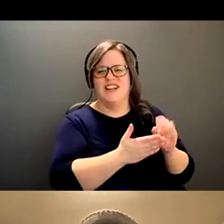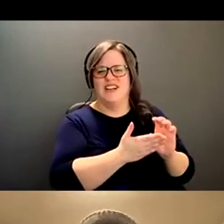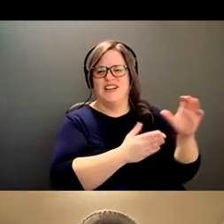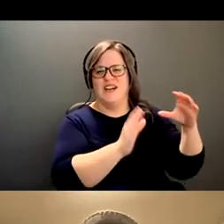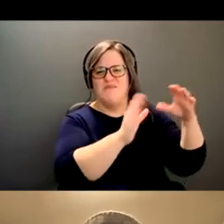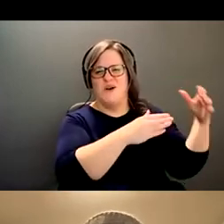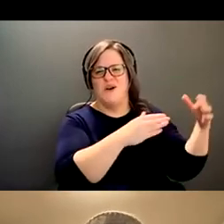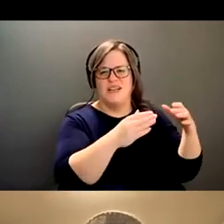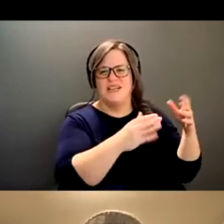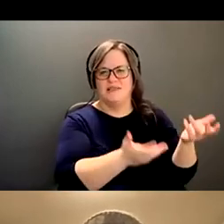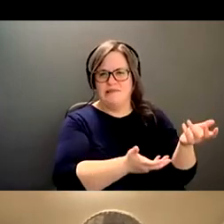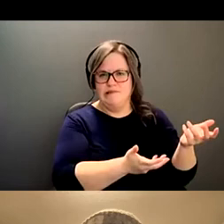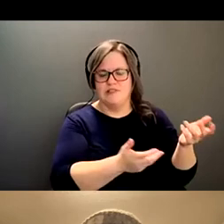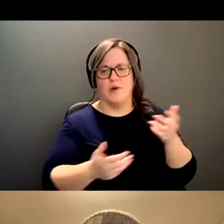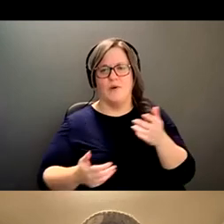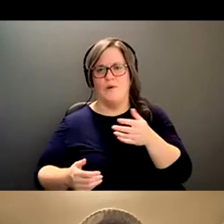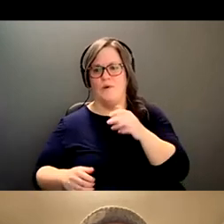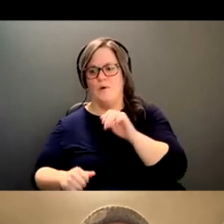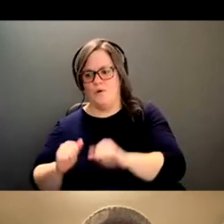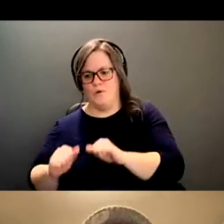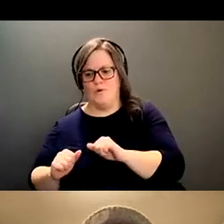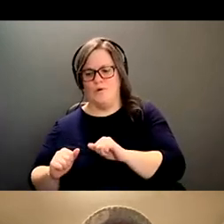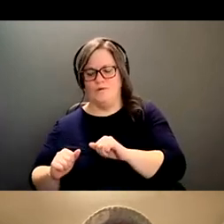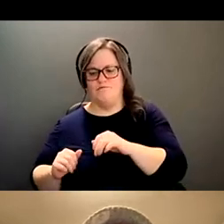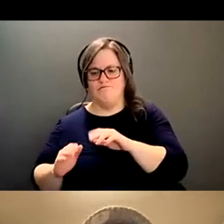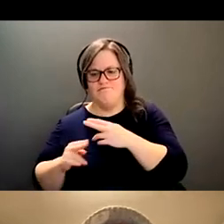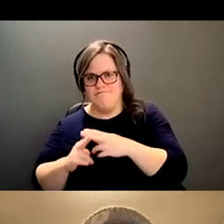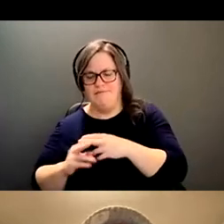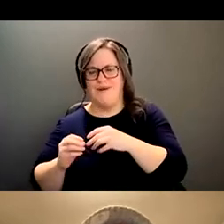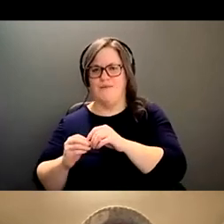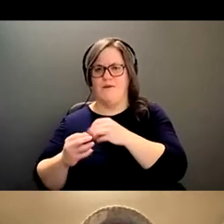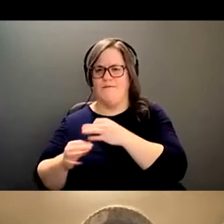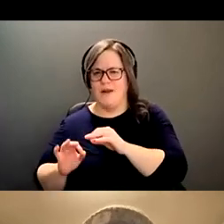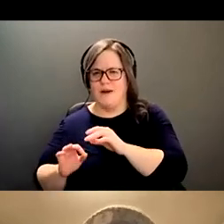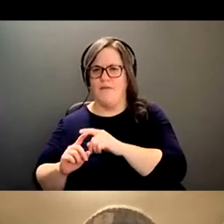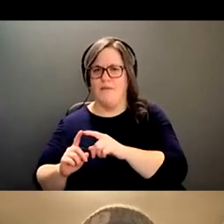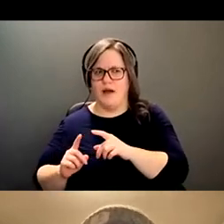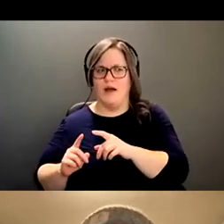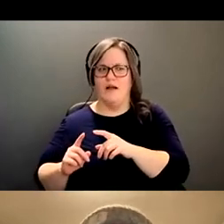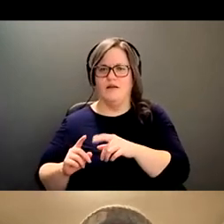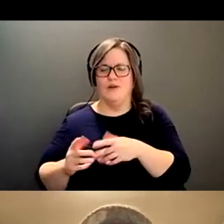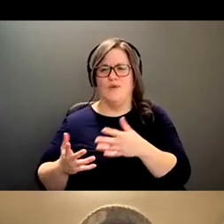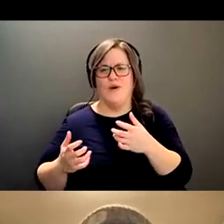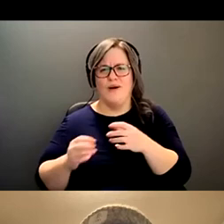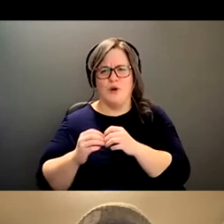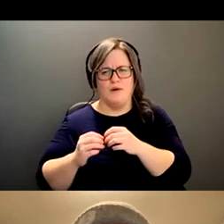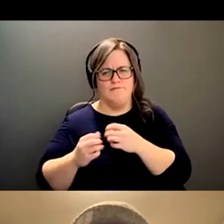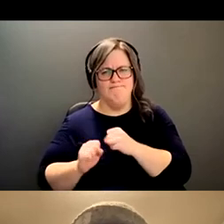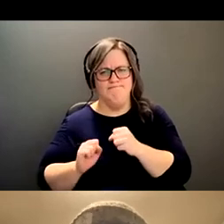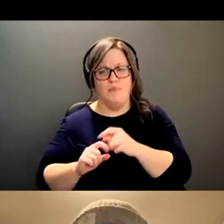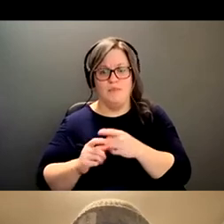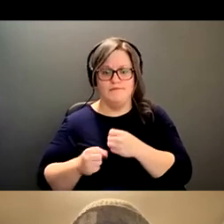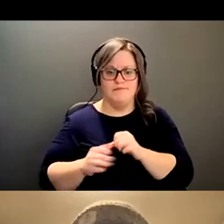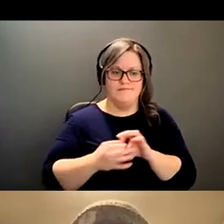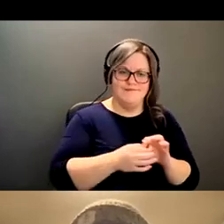different set of rules that artists runs tend to play by. Like, I think we've seen, I mean,